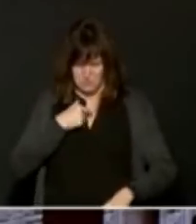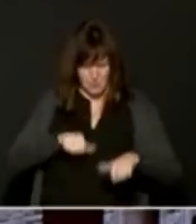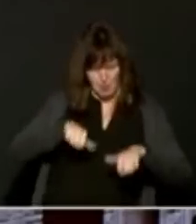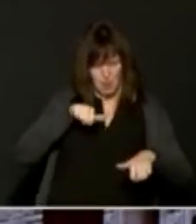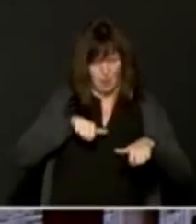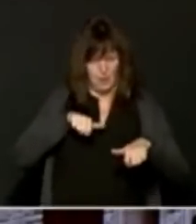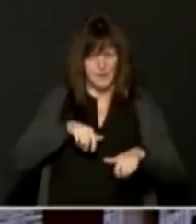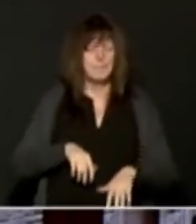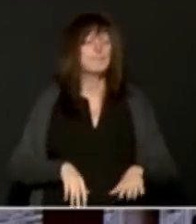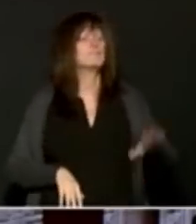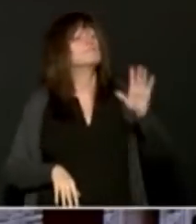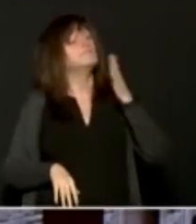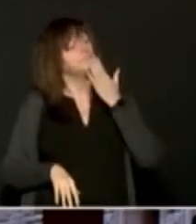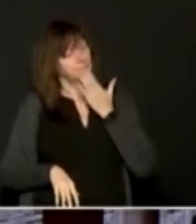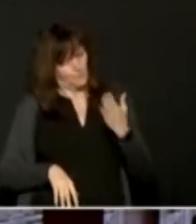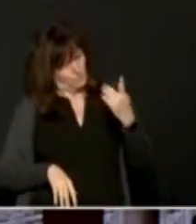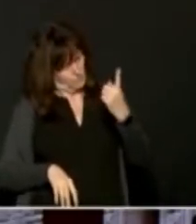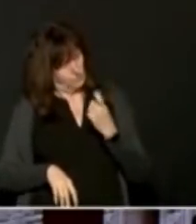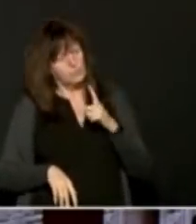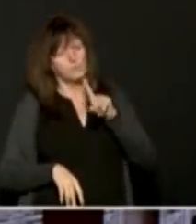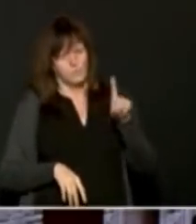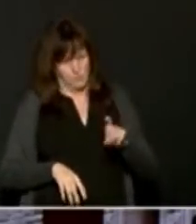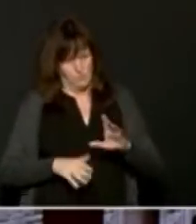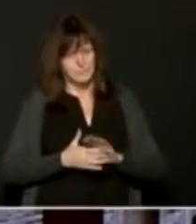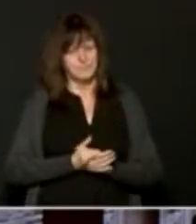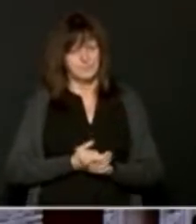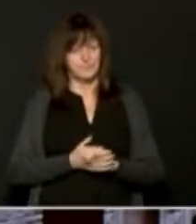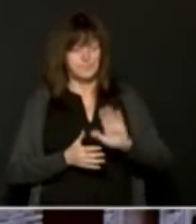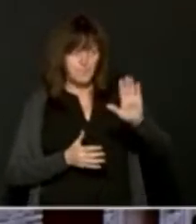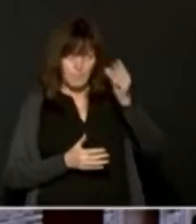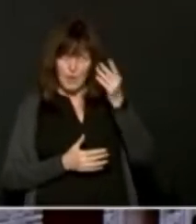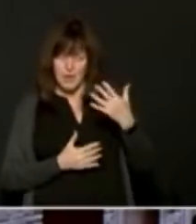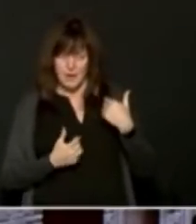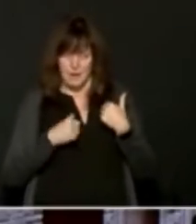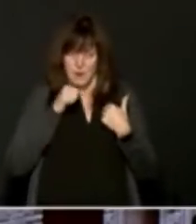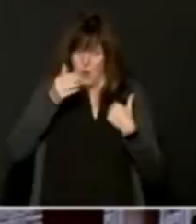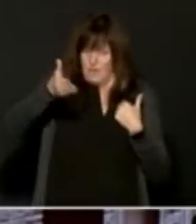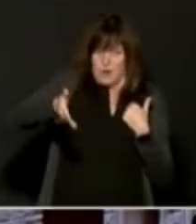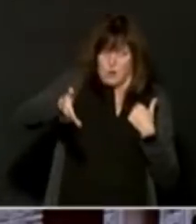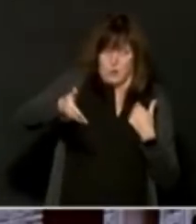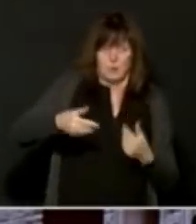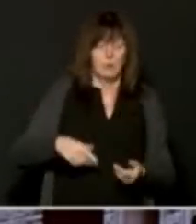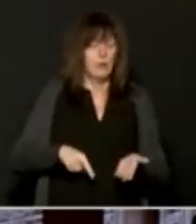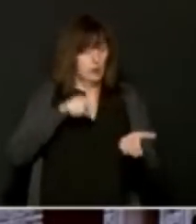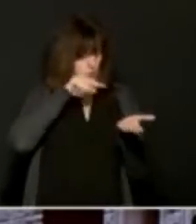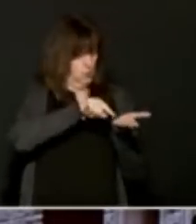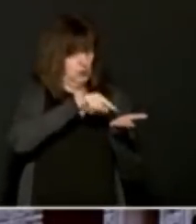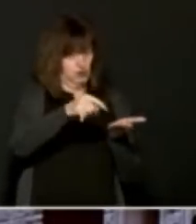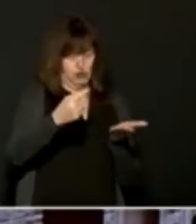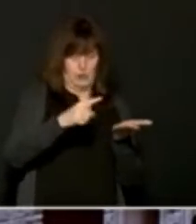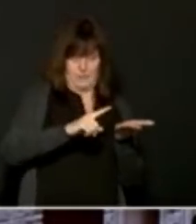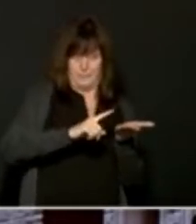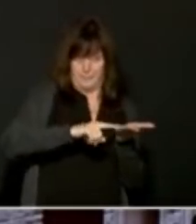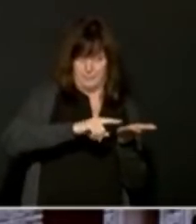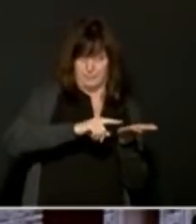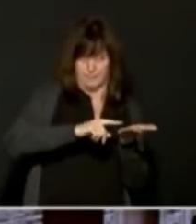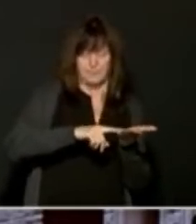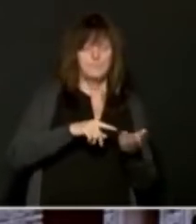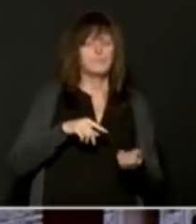And obviously I wasn't there, but I do know the study. It is a study, but it was published in the